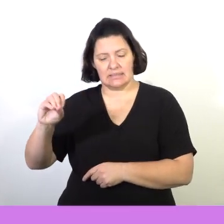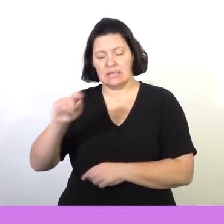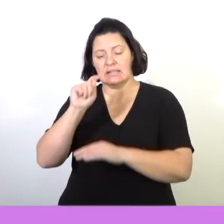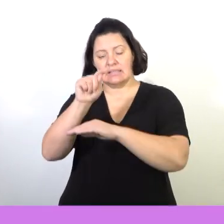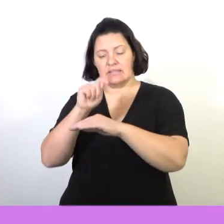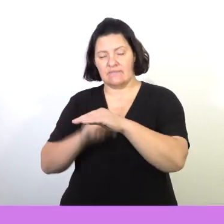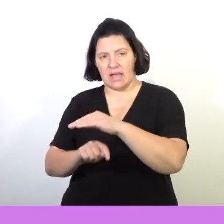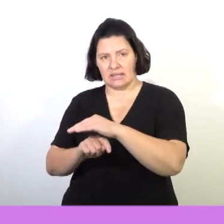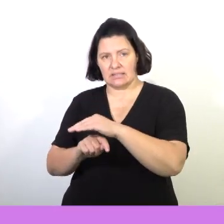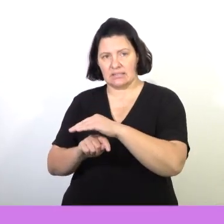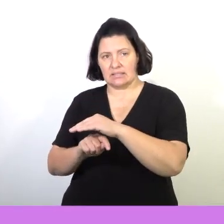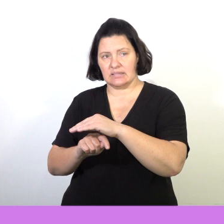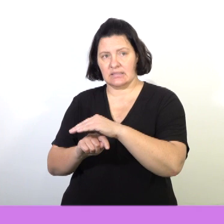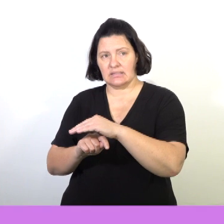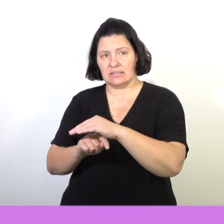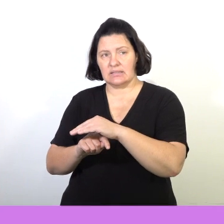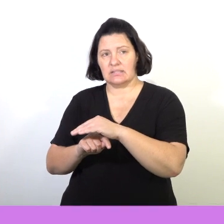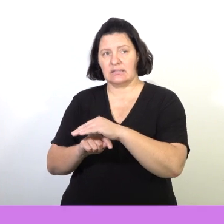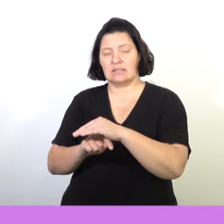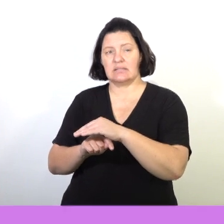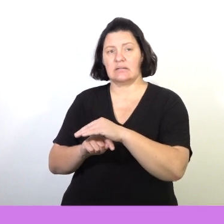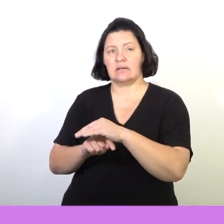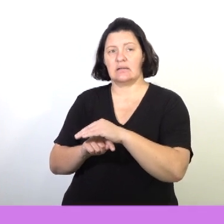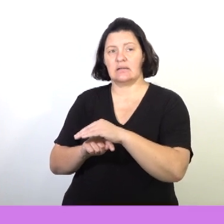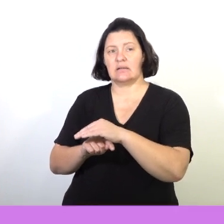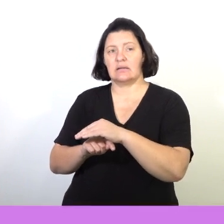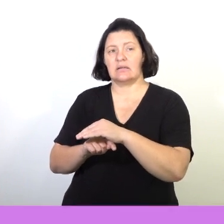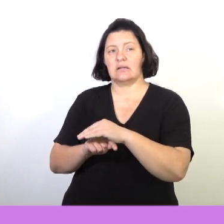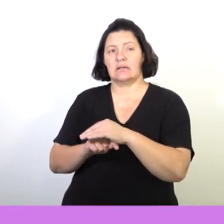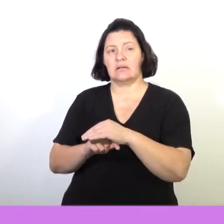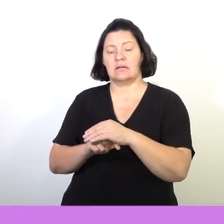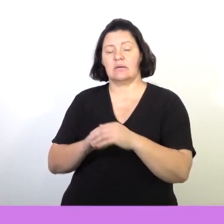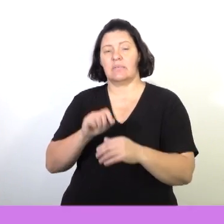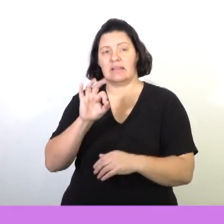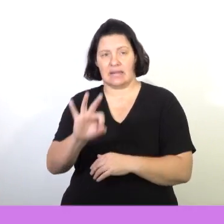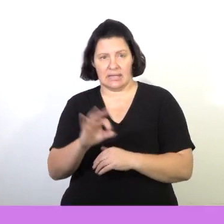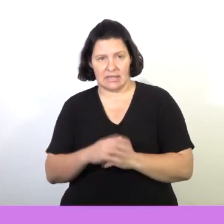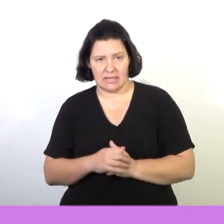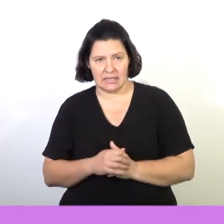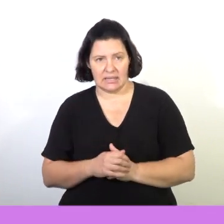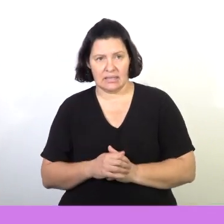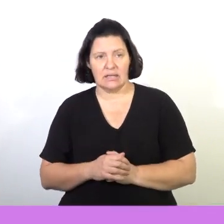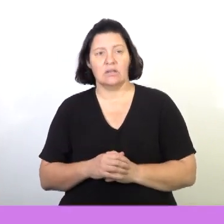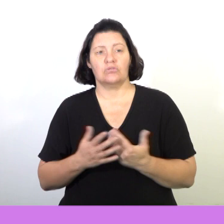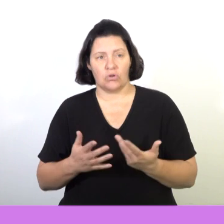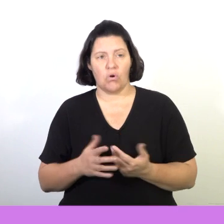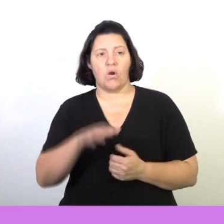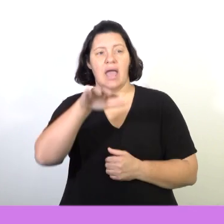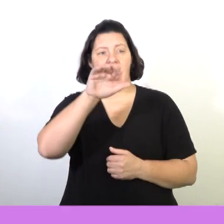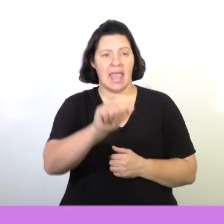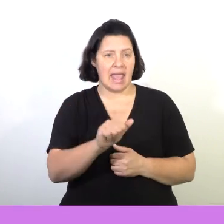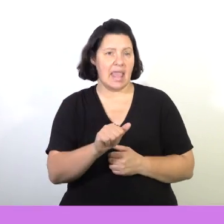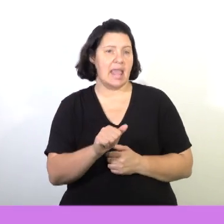2,400 divided by, remember we are looking for A, so we will divide by 3. Therefore, A will